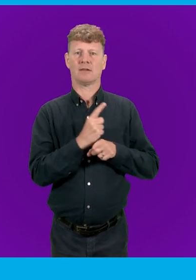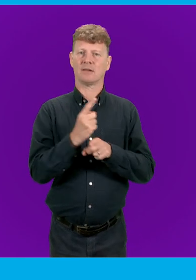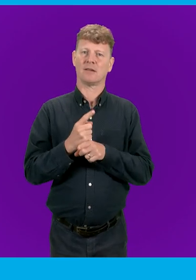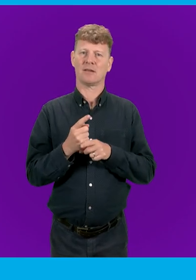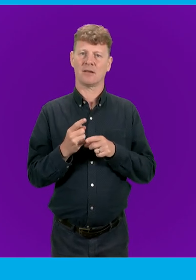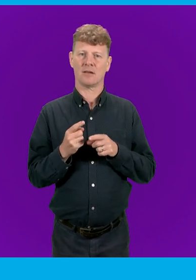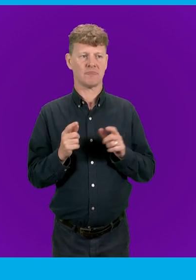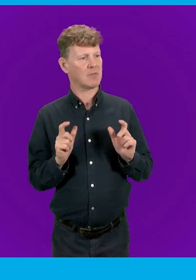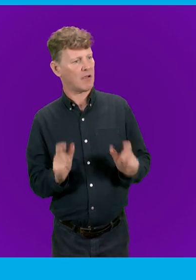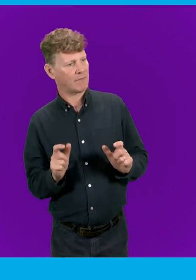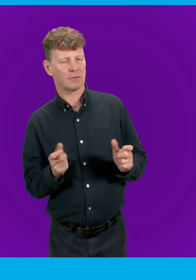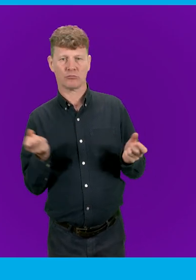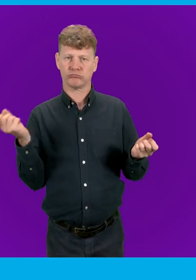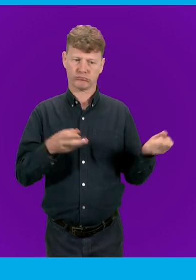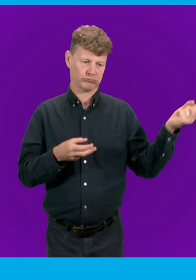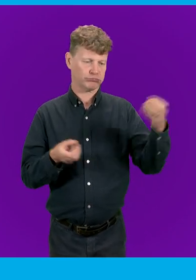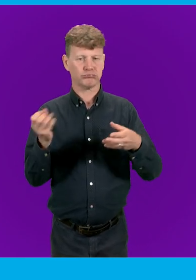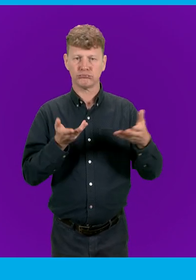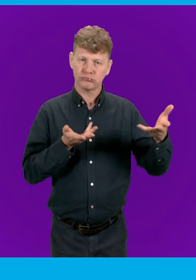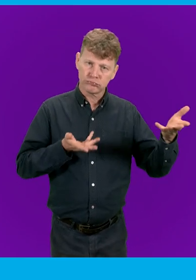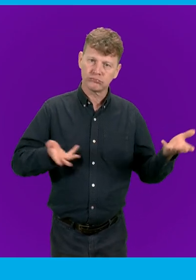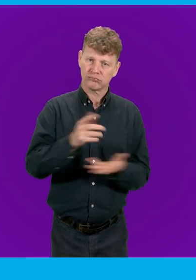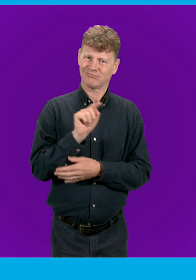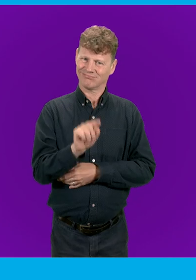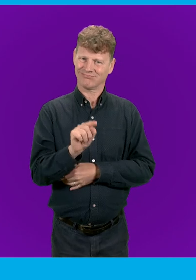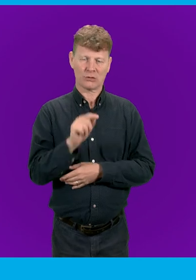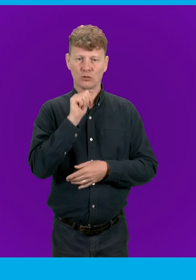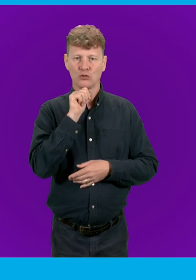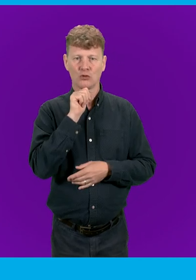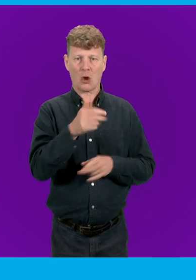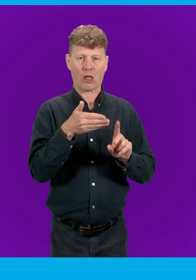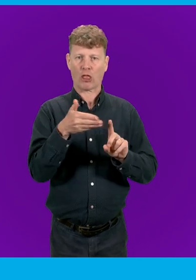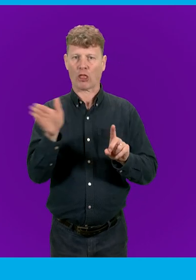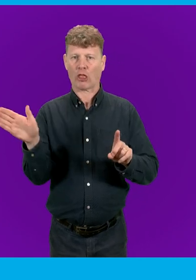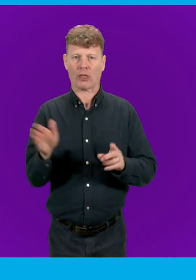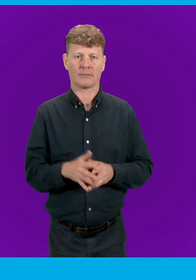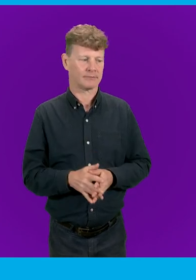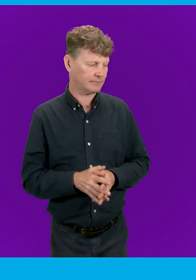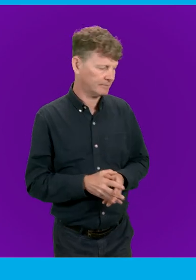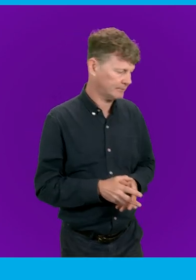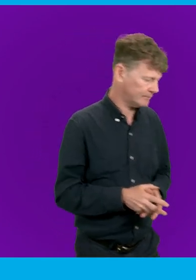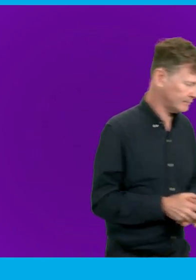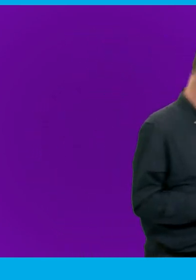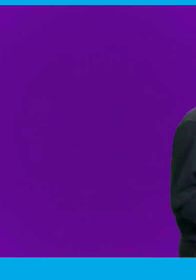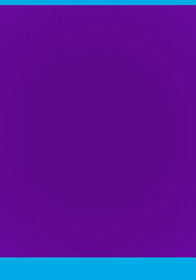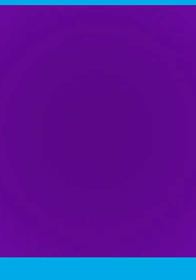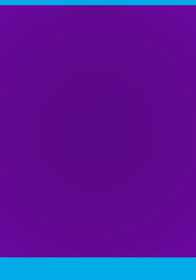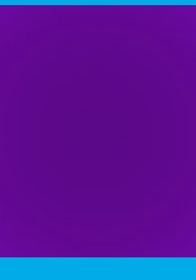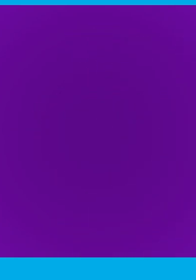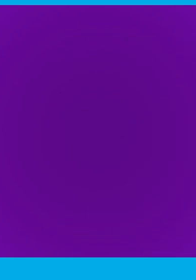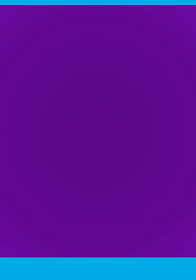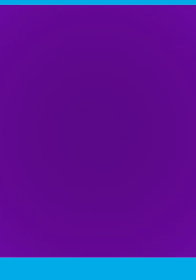we're comfortable to talk about this, we shouldn't be straying away from it. Yeah, I definitely feel if they